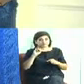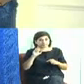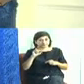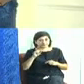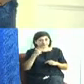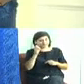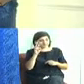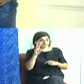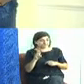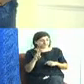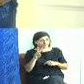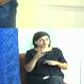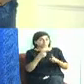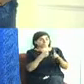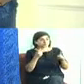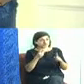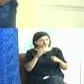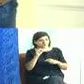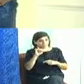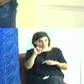New International Version.